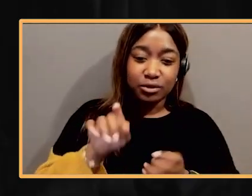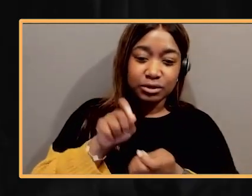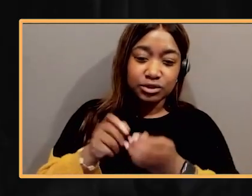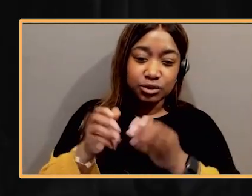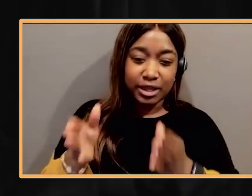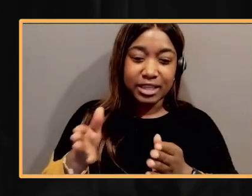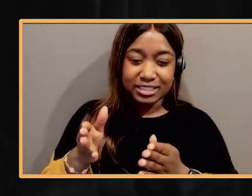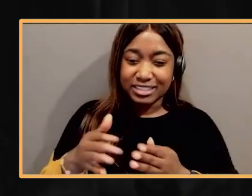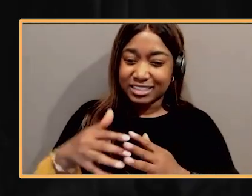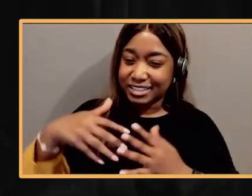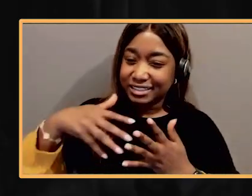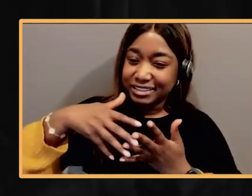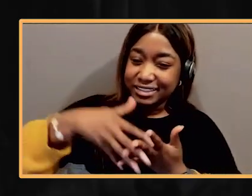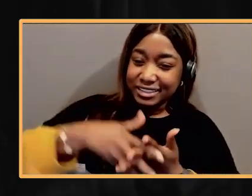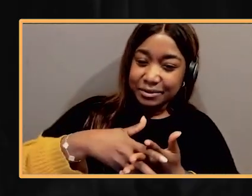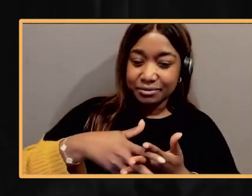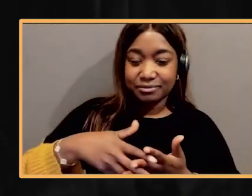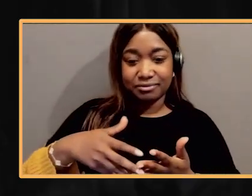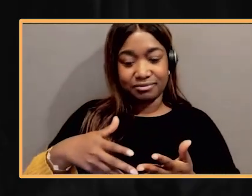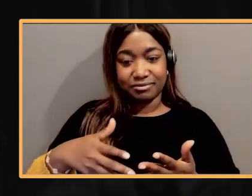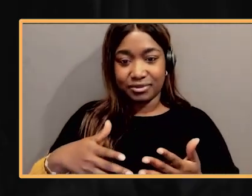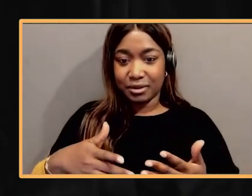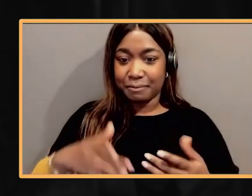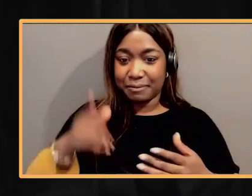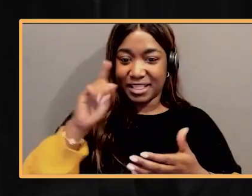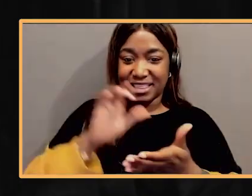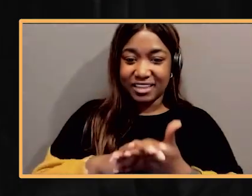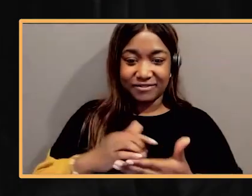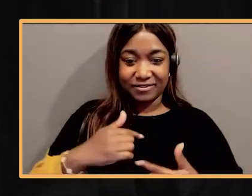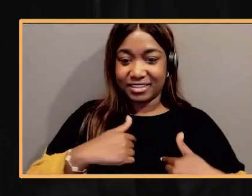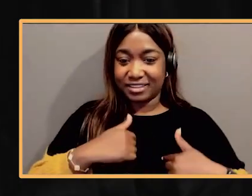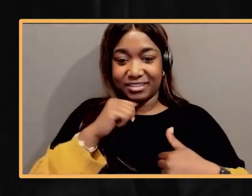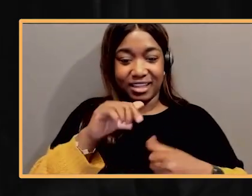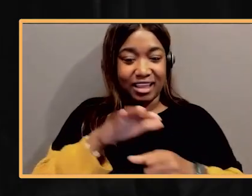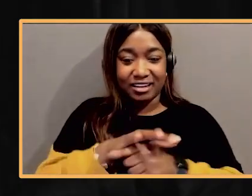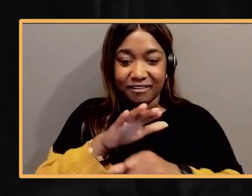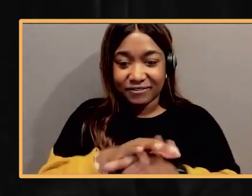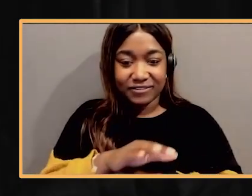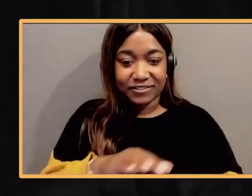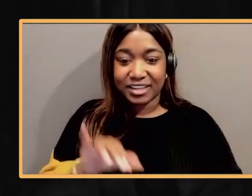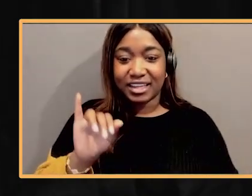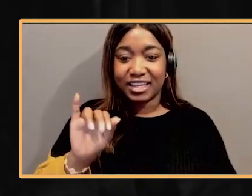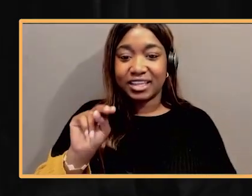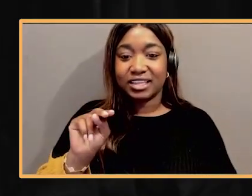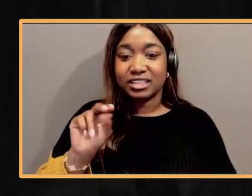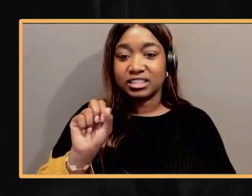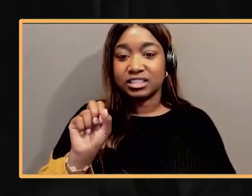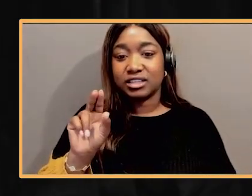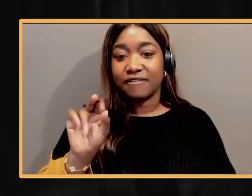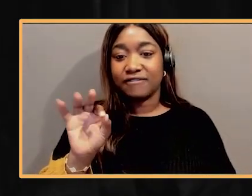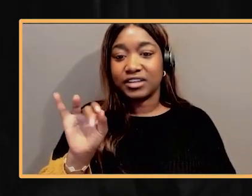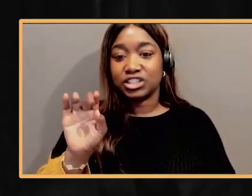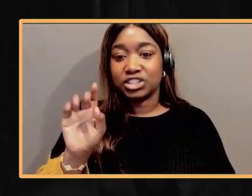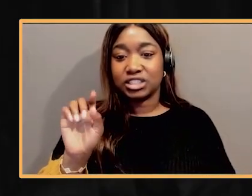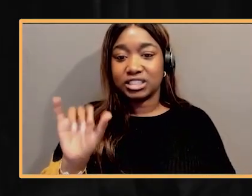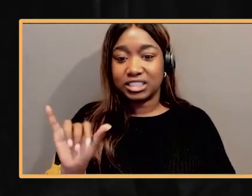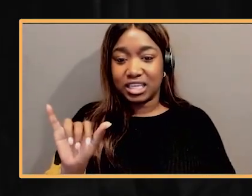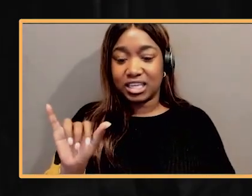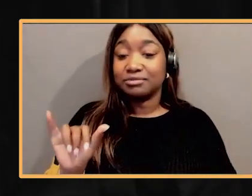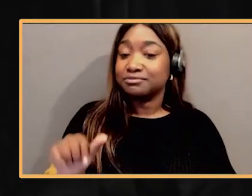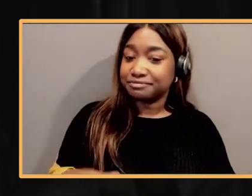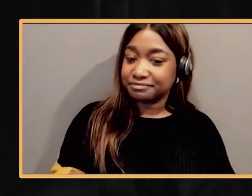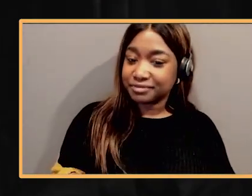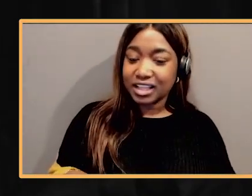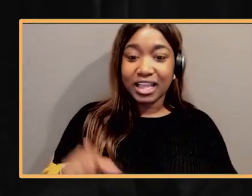deep-seated belief of insufficiency. Yes. I'm not enough. And so I need to go acquire